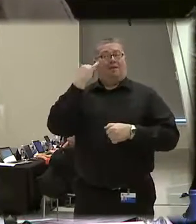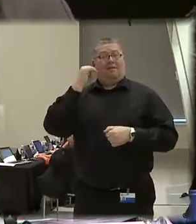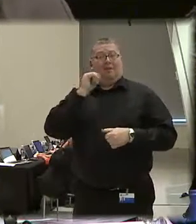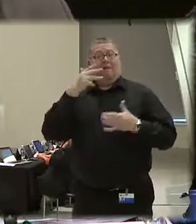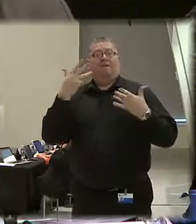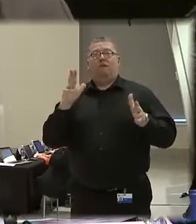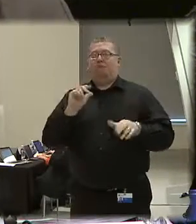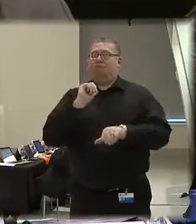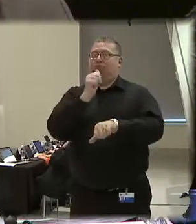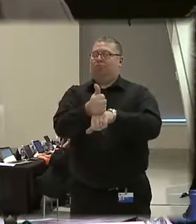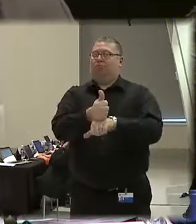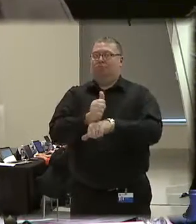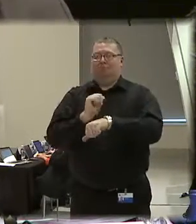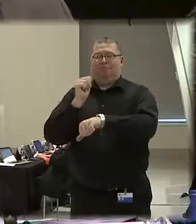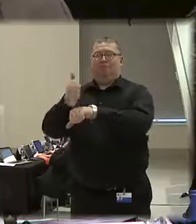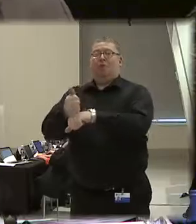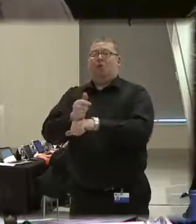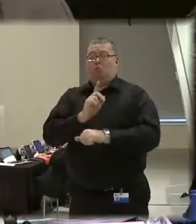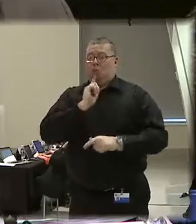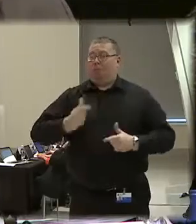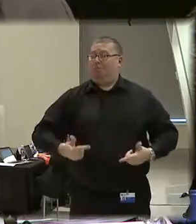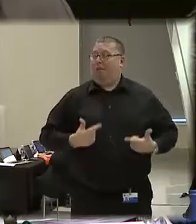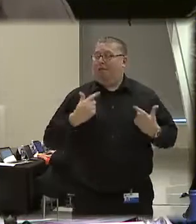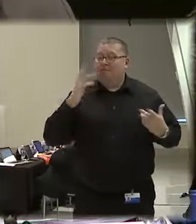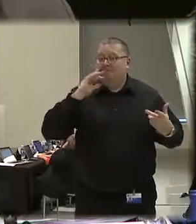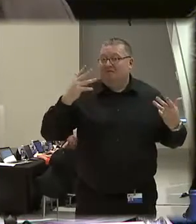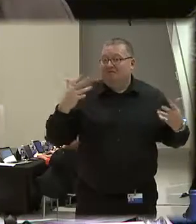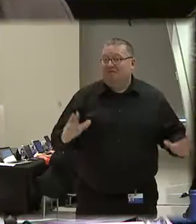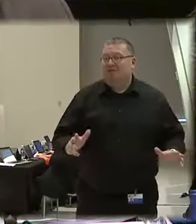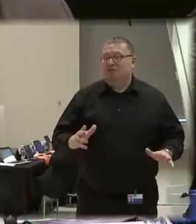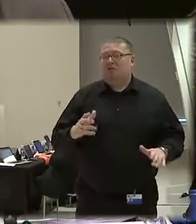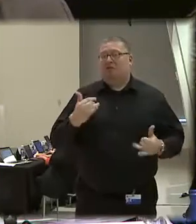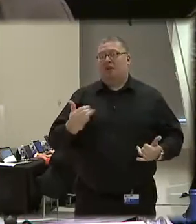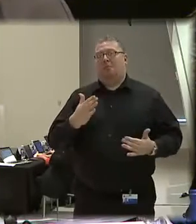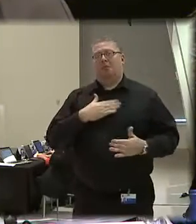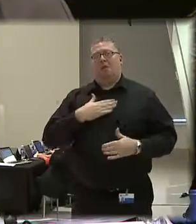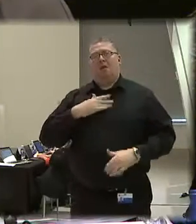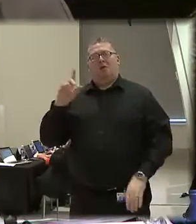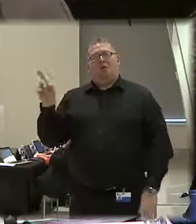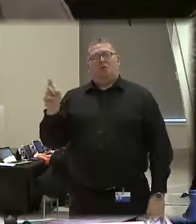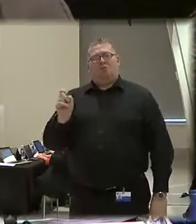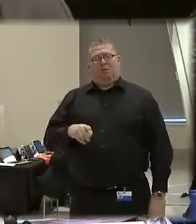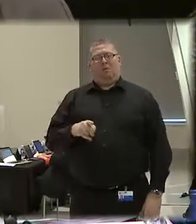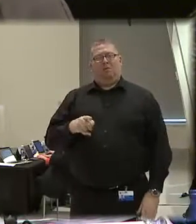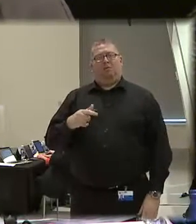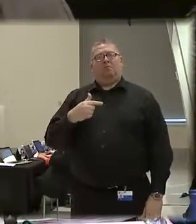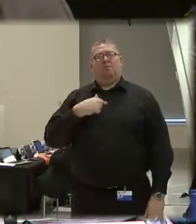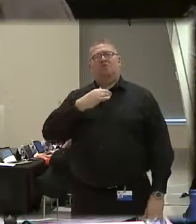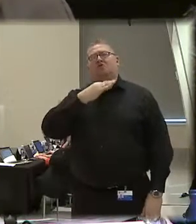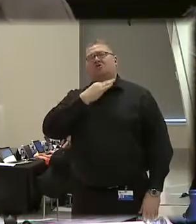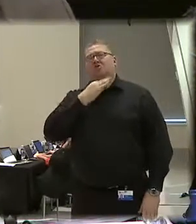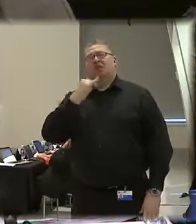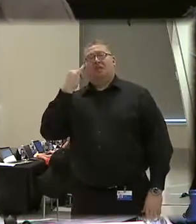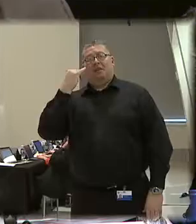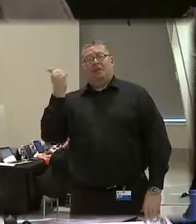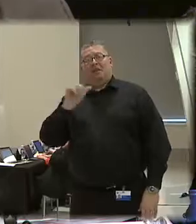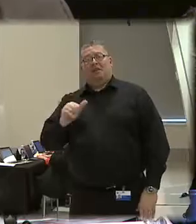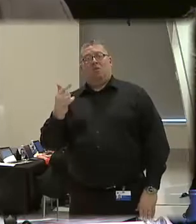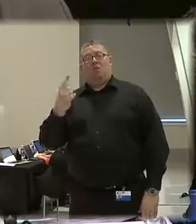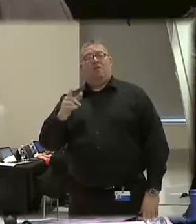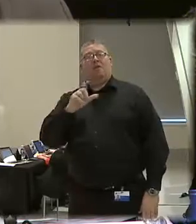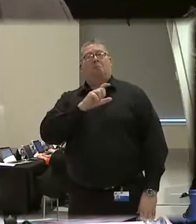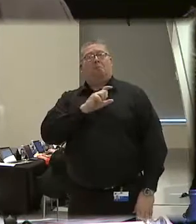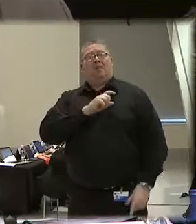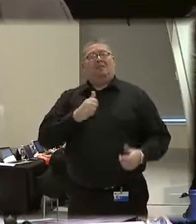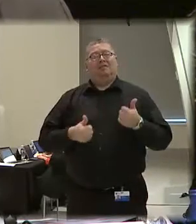been implemented on the ground in real life. Which brings me to my question. I think any one of the police